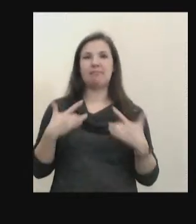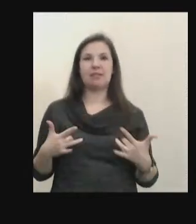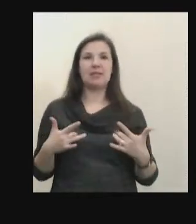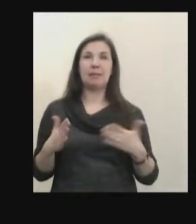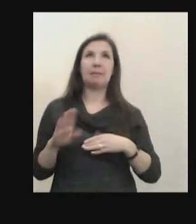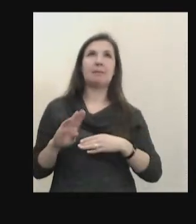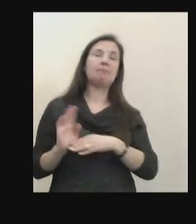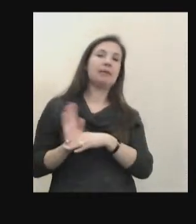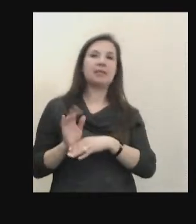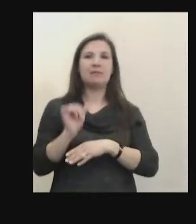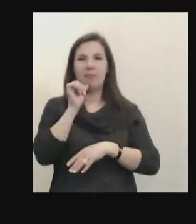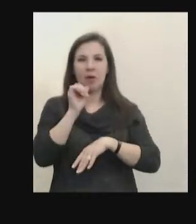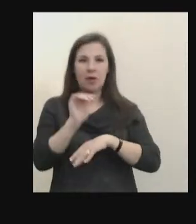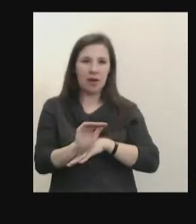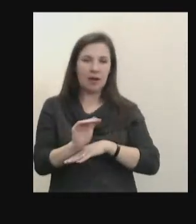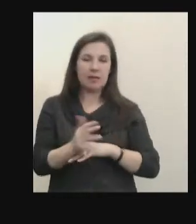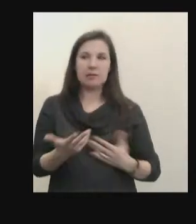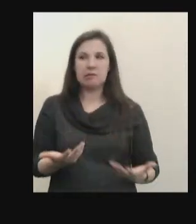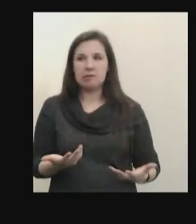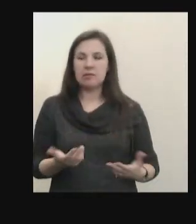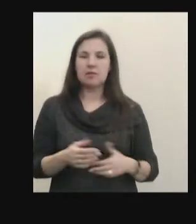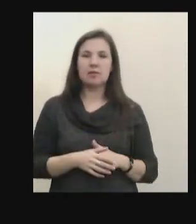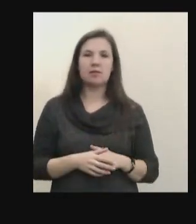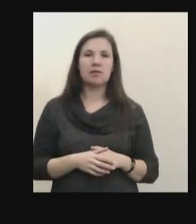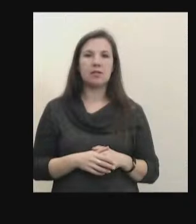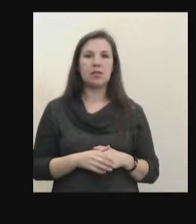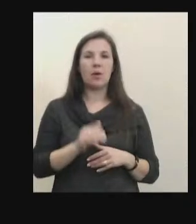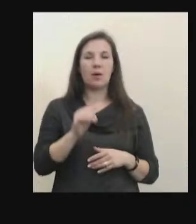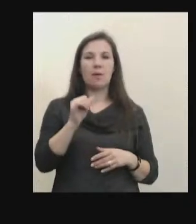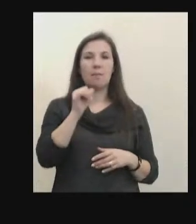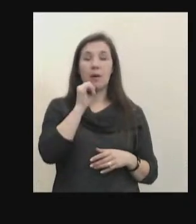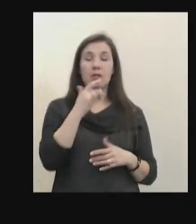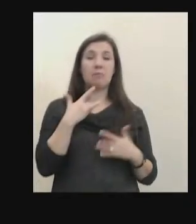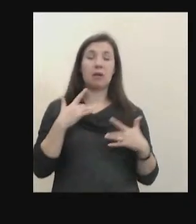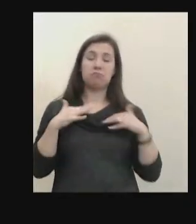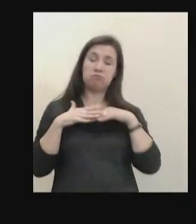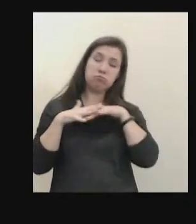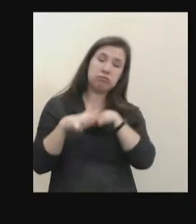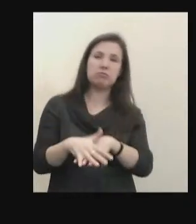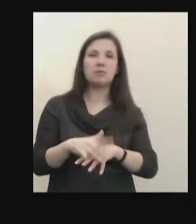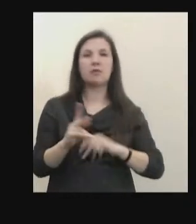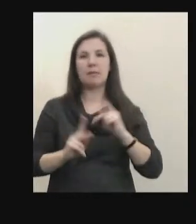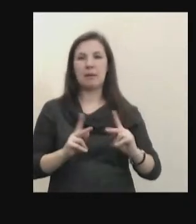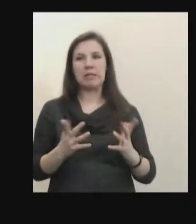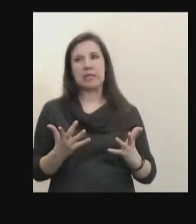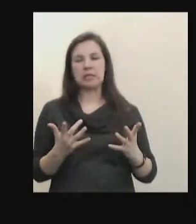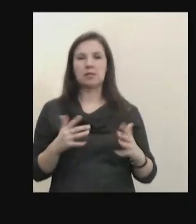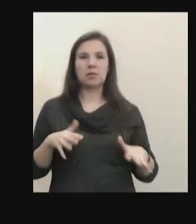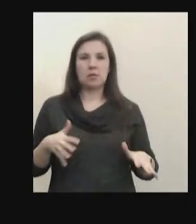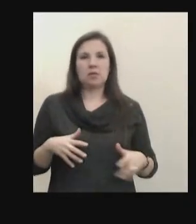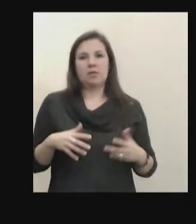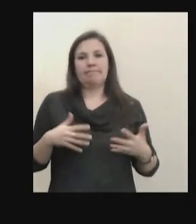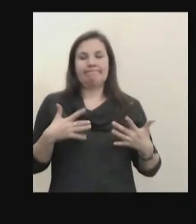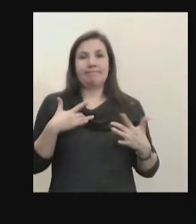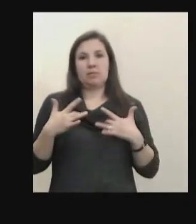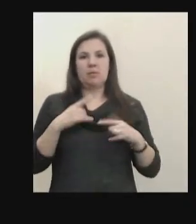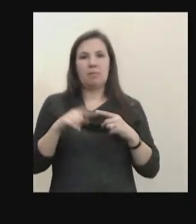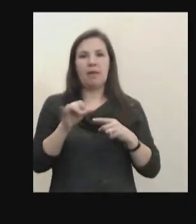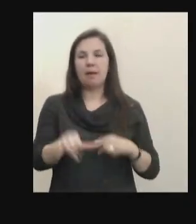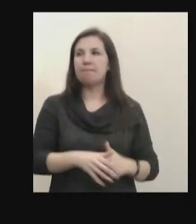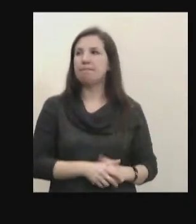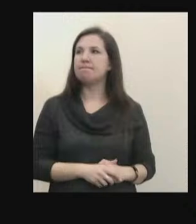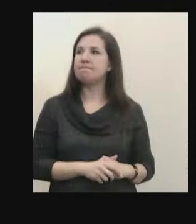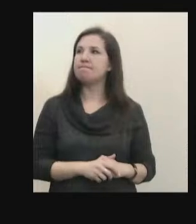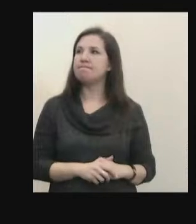year, is one where you see bars absolutely packed. So we're worried about that. And